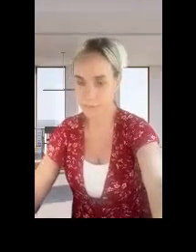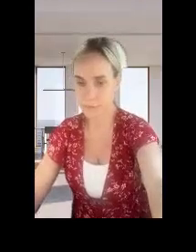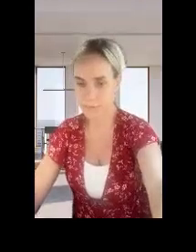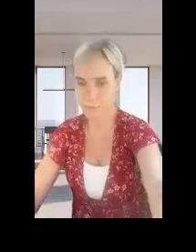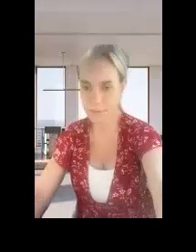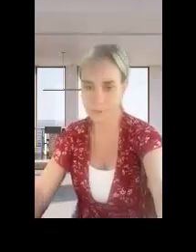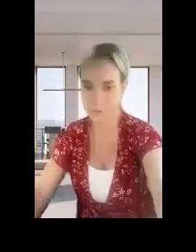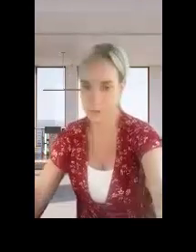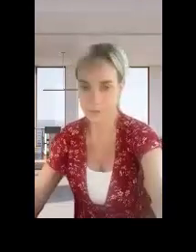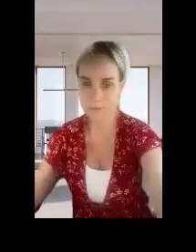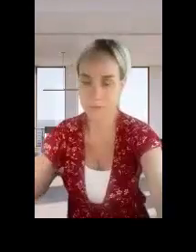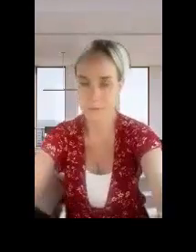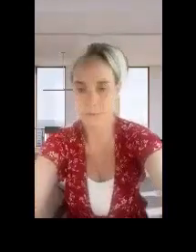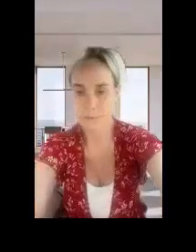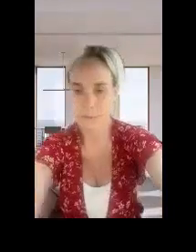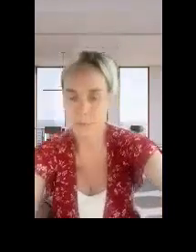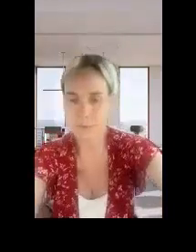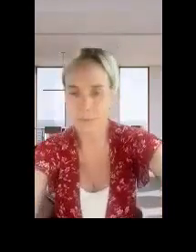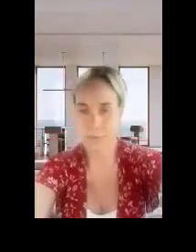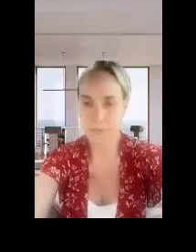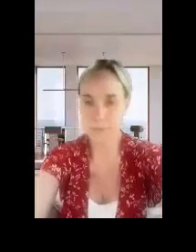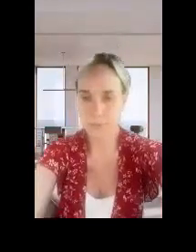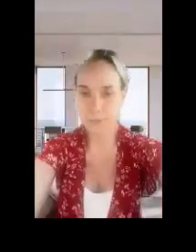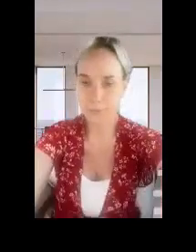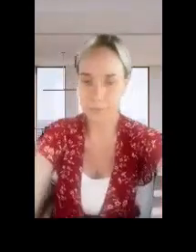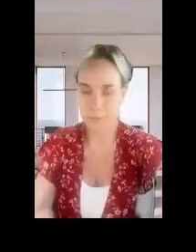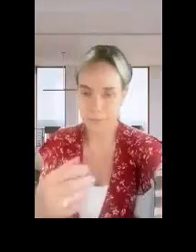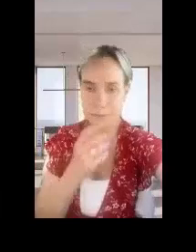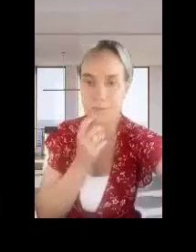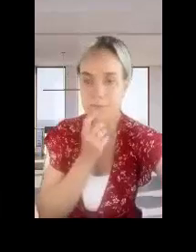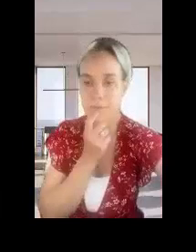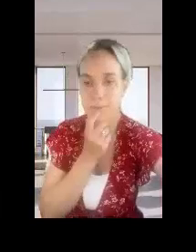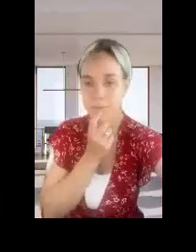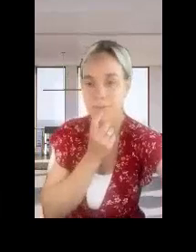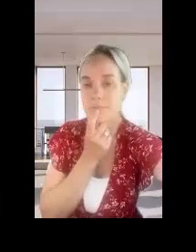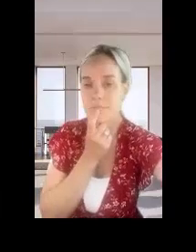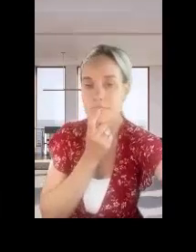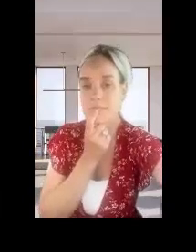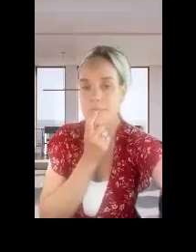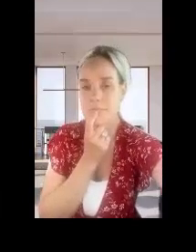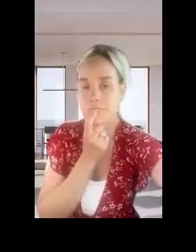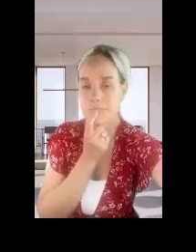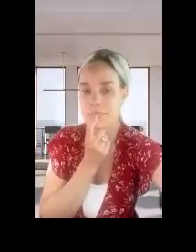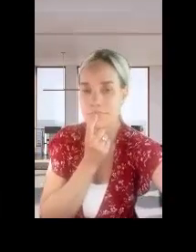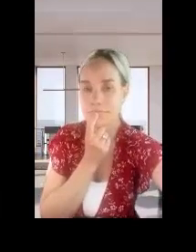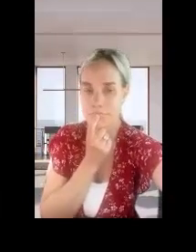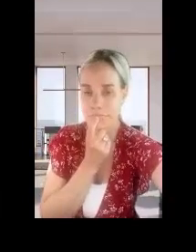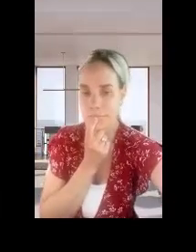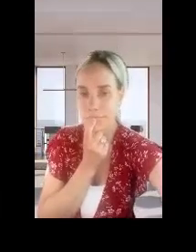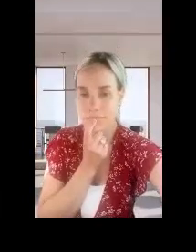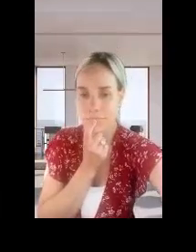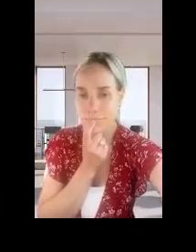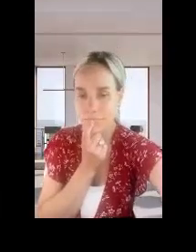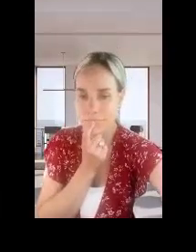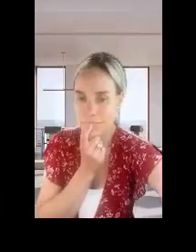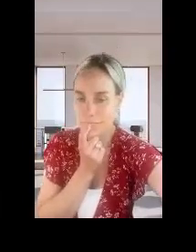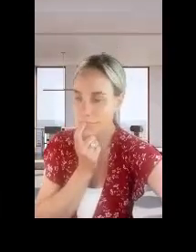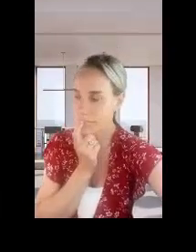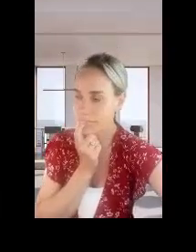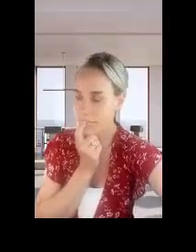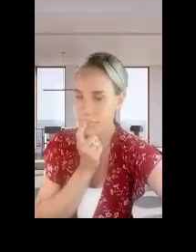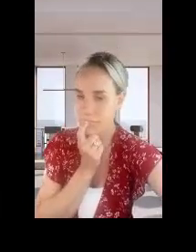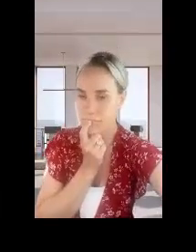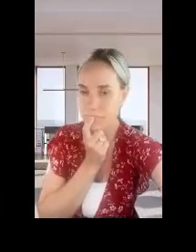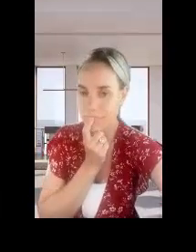Trustee Sat Paul seconded. Any comments or questions on the agenda before we approve it? Seeing none. Okay. So all those in favor of